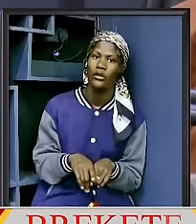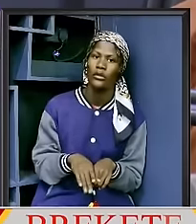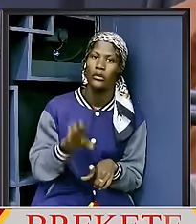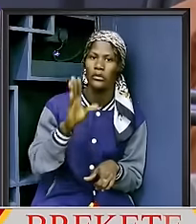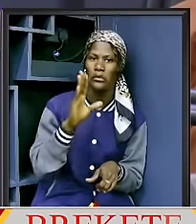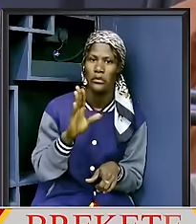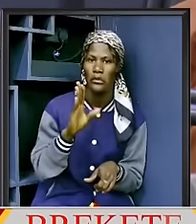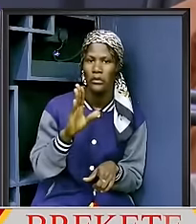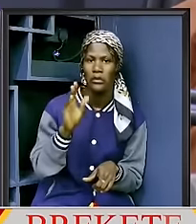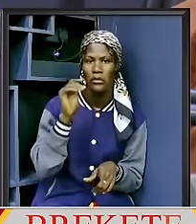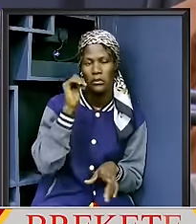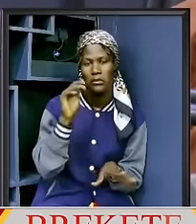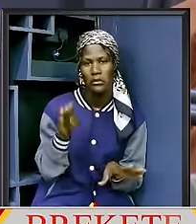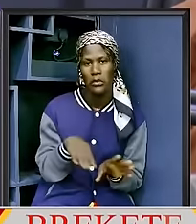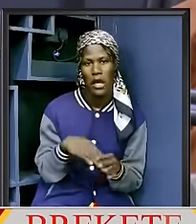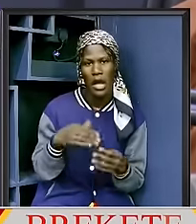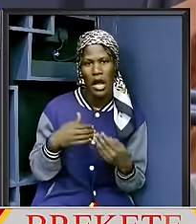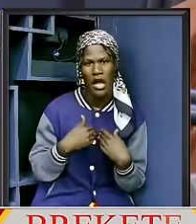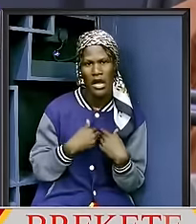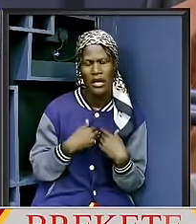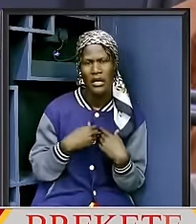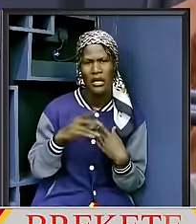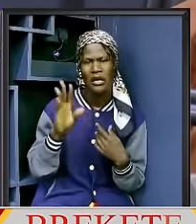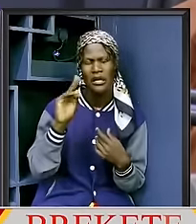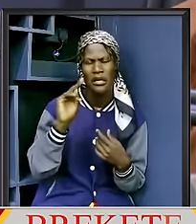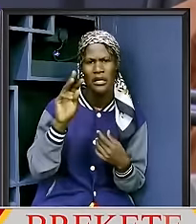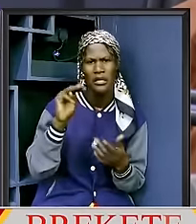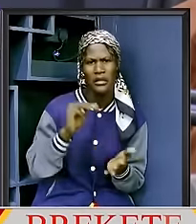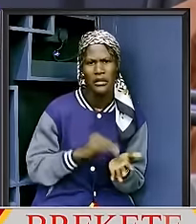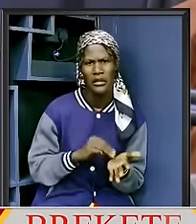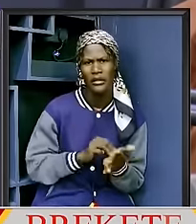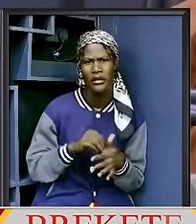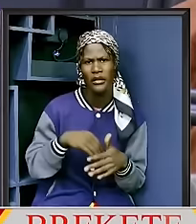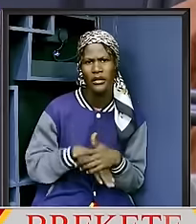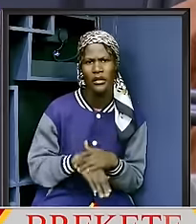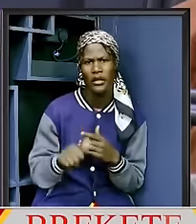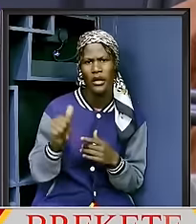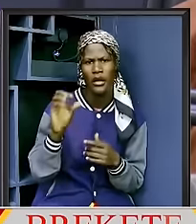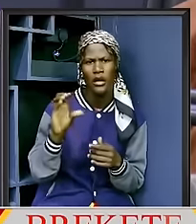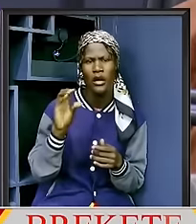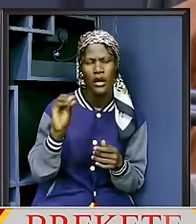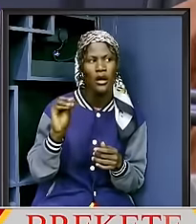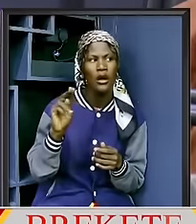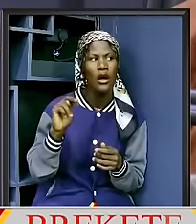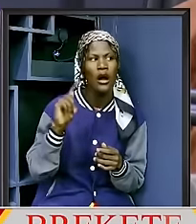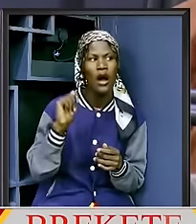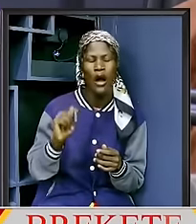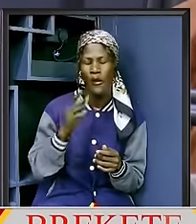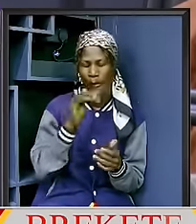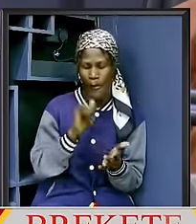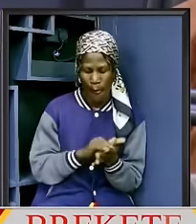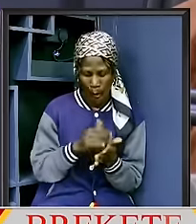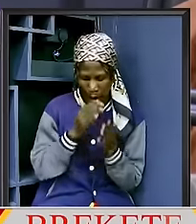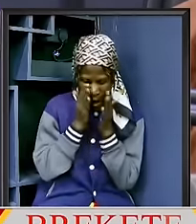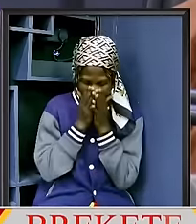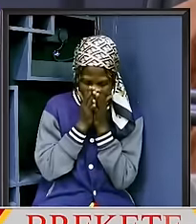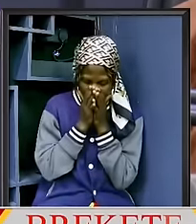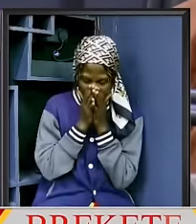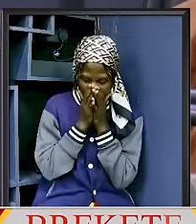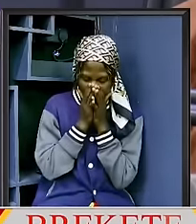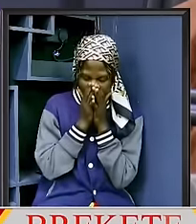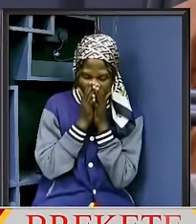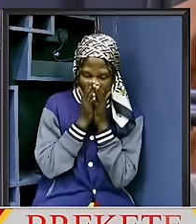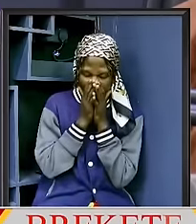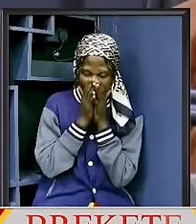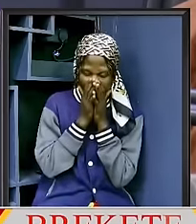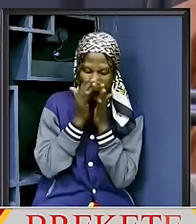in her account. I said, me? 18 million? I don't have any 18 million. He said, no, you want to trace it. You will trace the money, the one